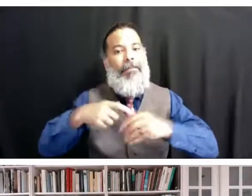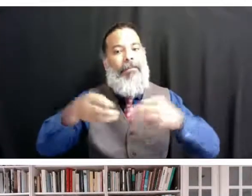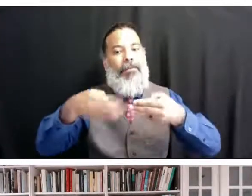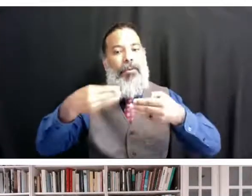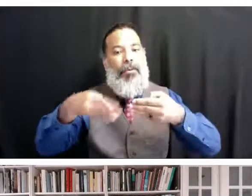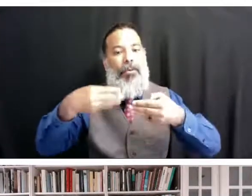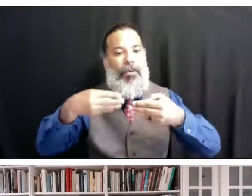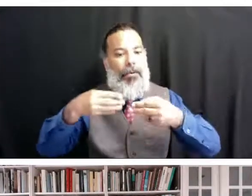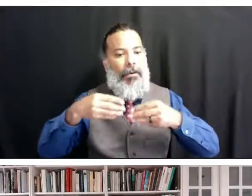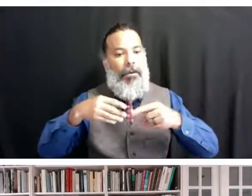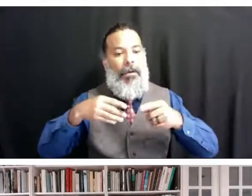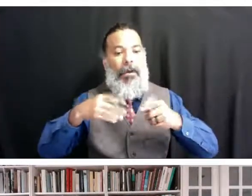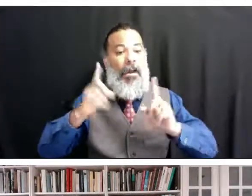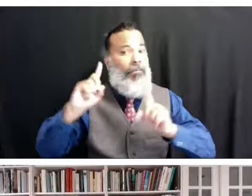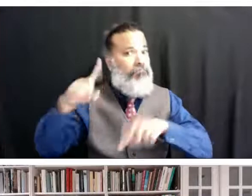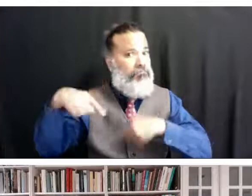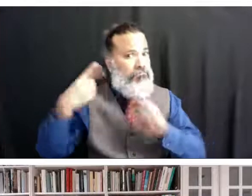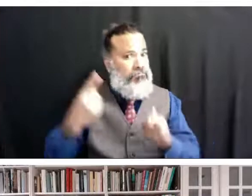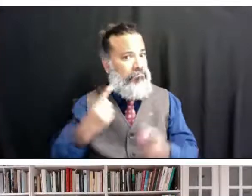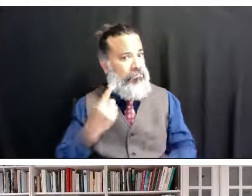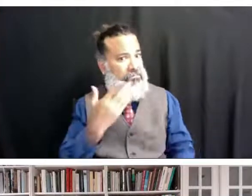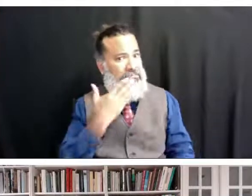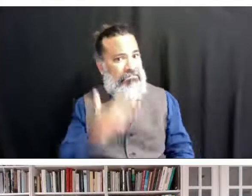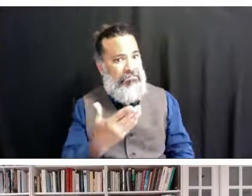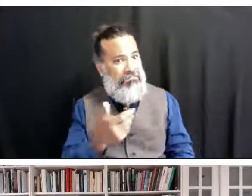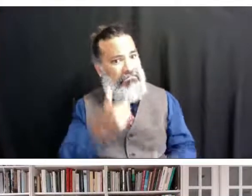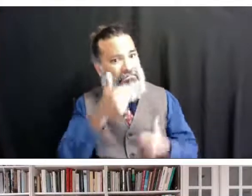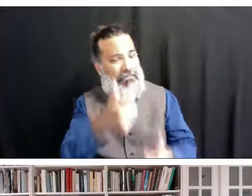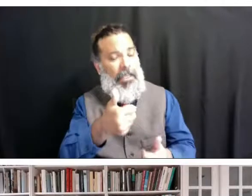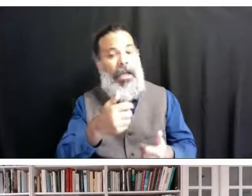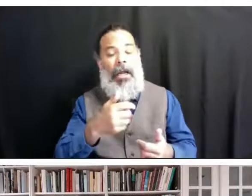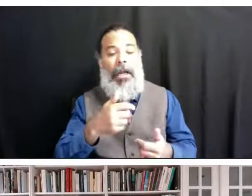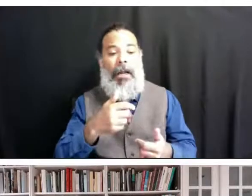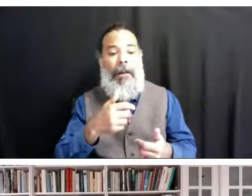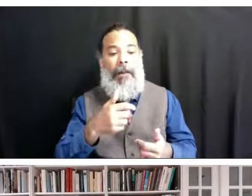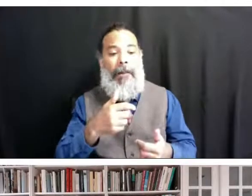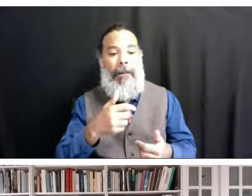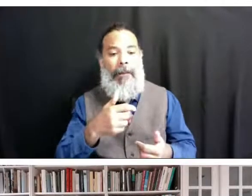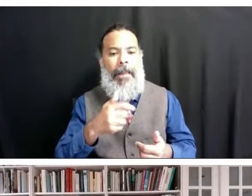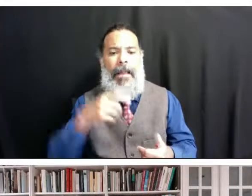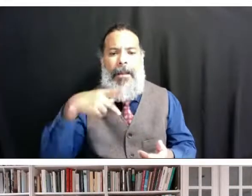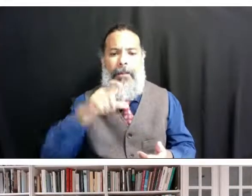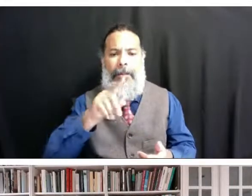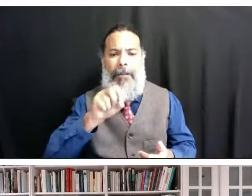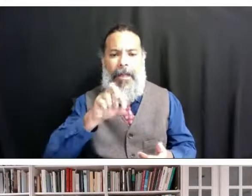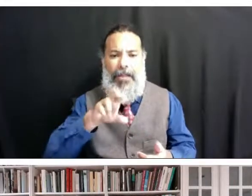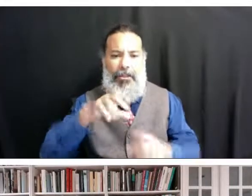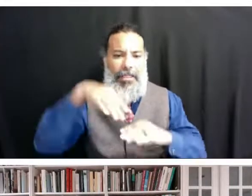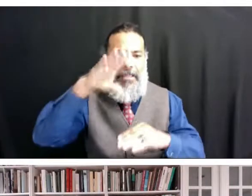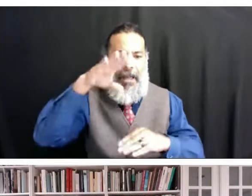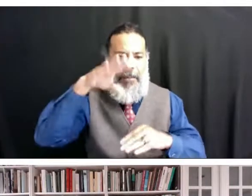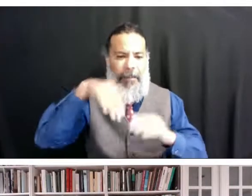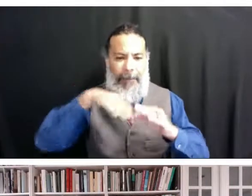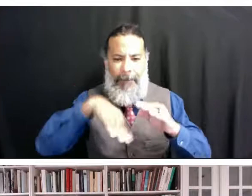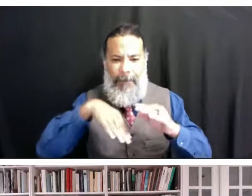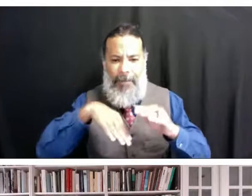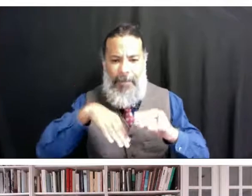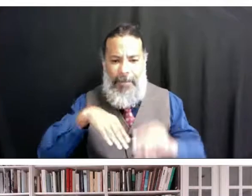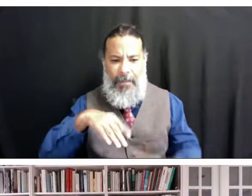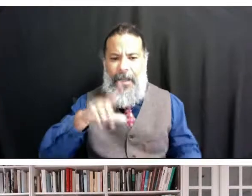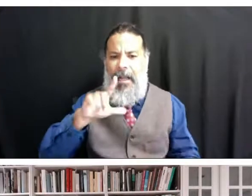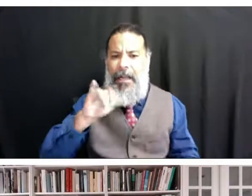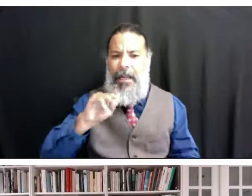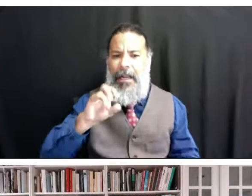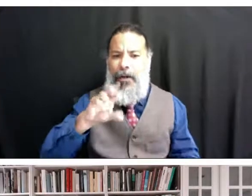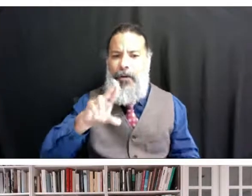It has held up remarkably well, as it is all plaster at the top and something called lincrusta at